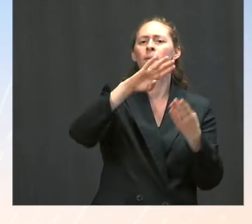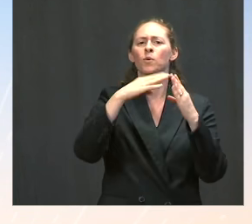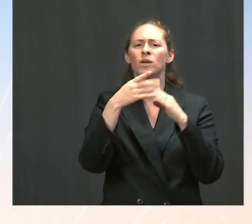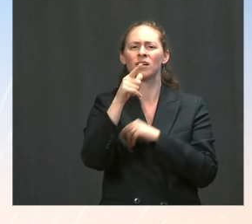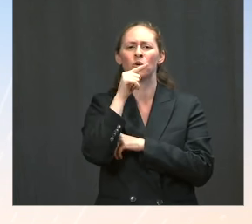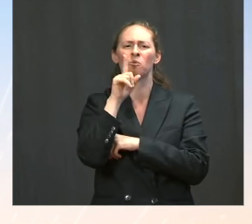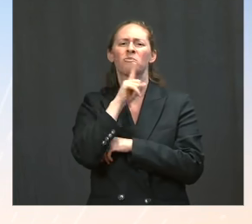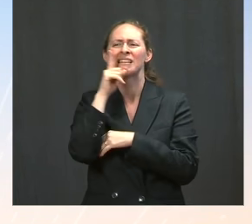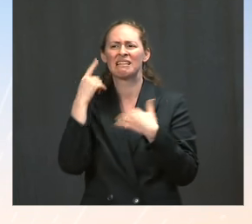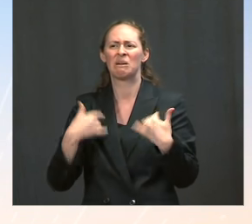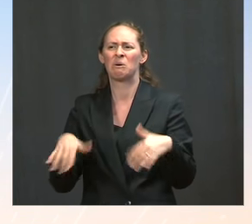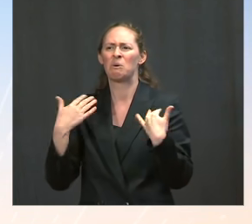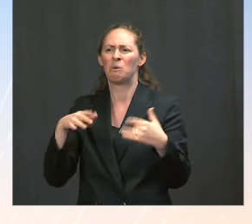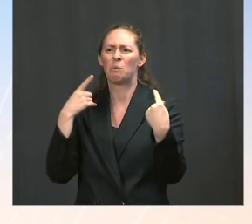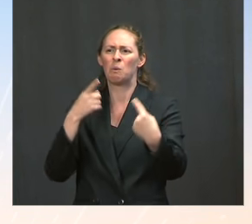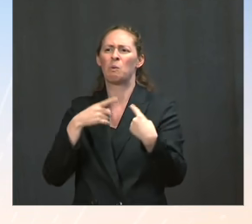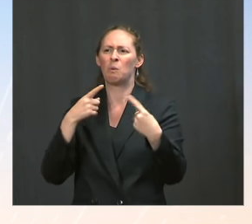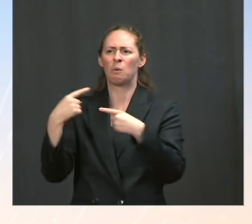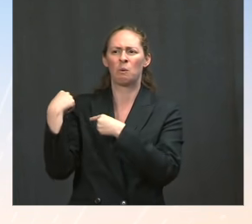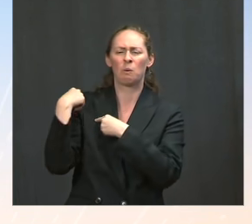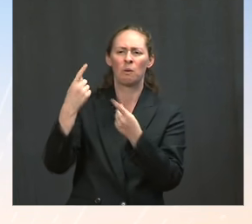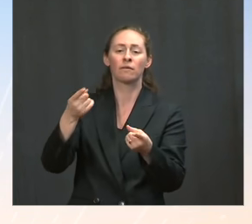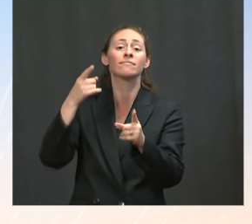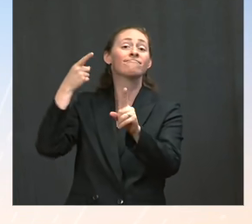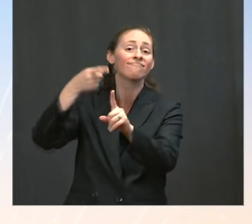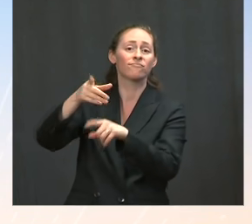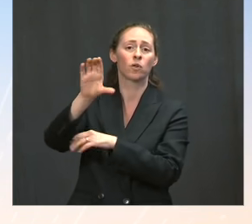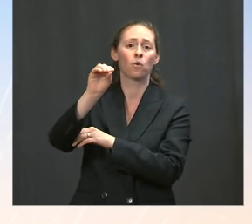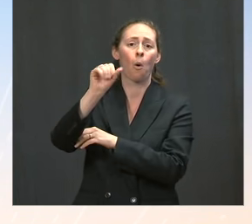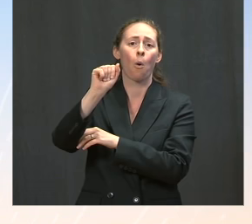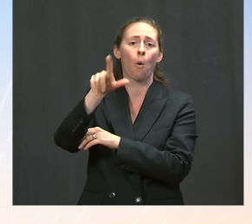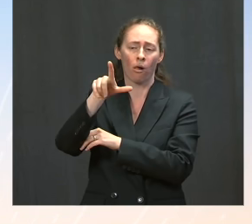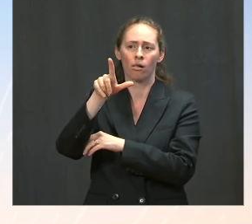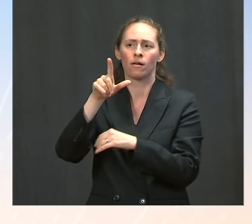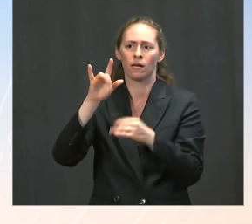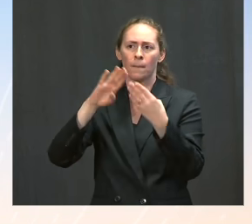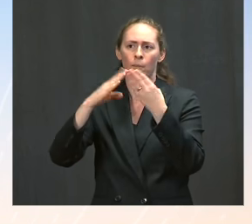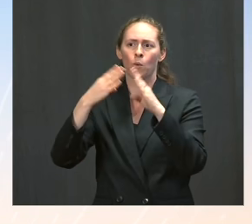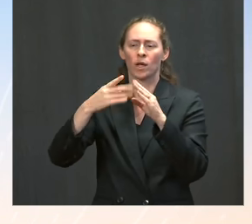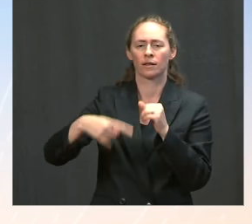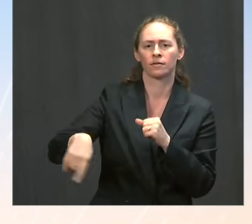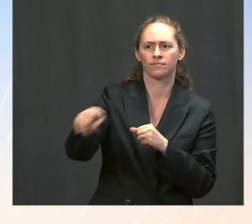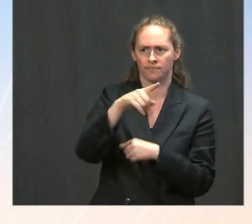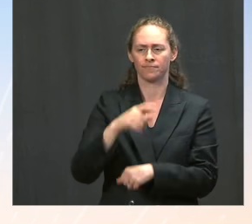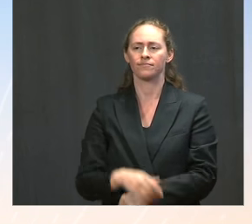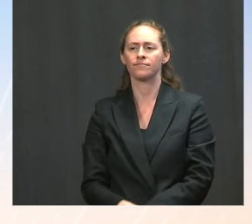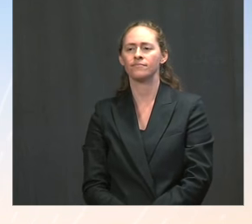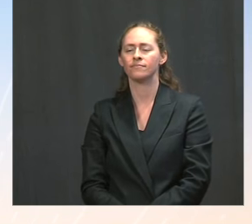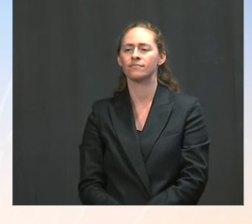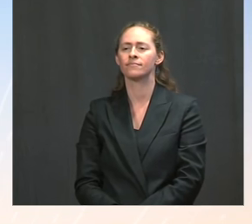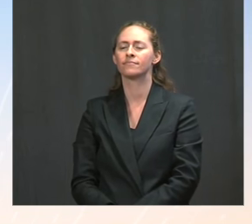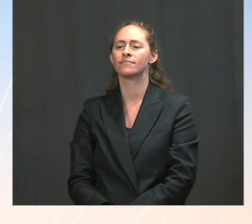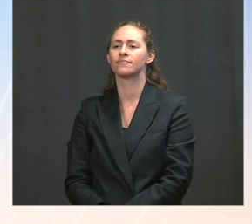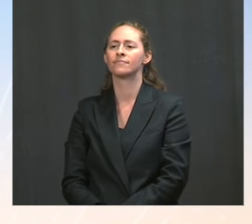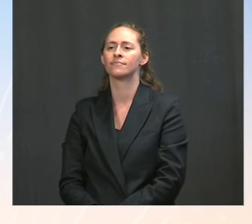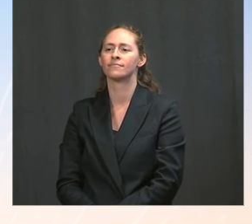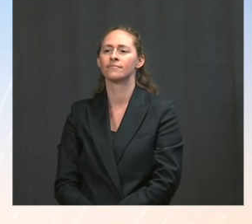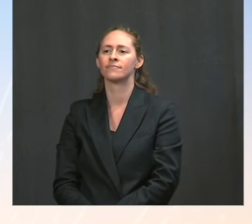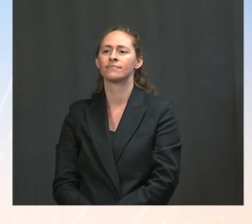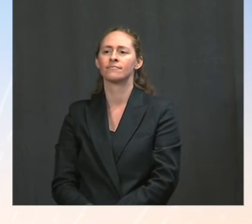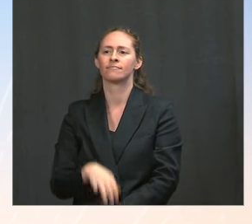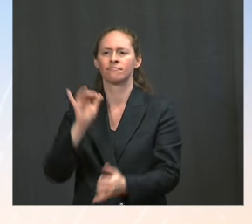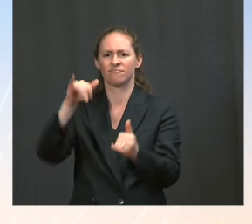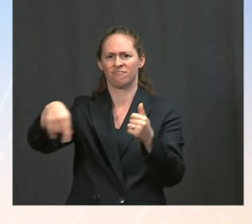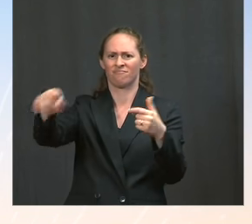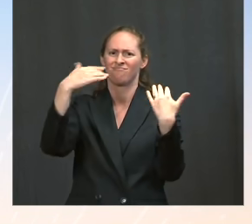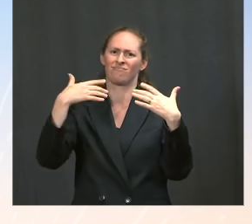that this $300 million investment in coal communities is the largest economic development that EDA has ever